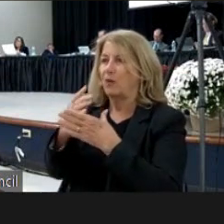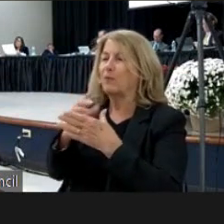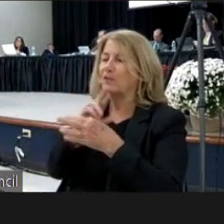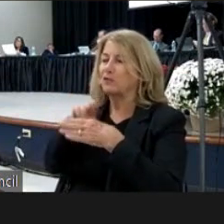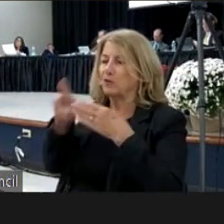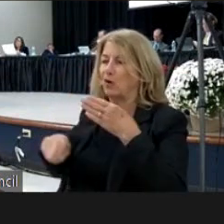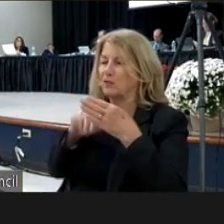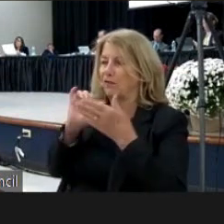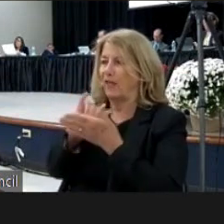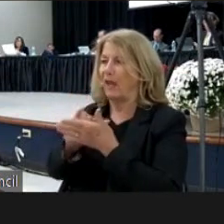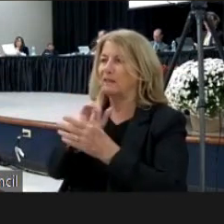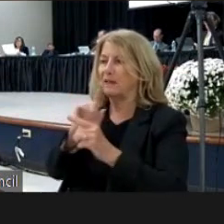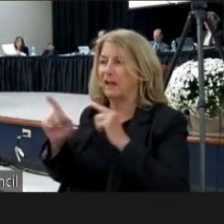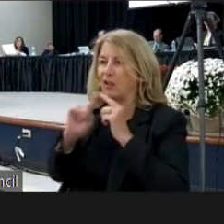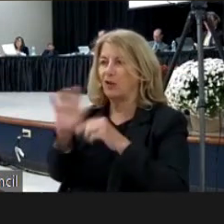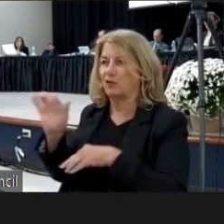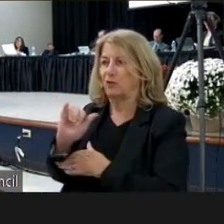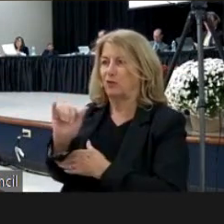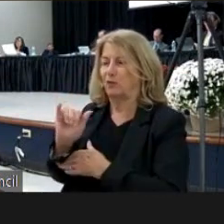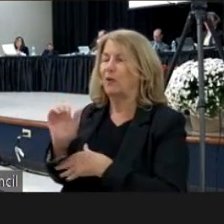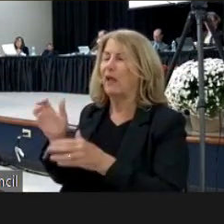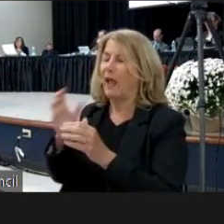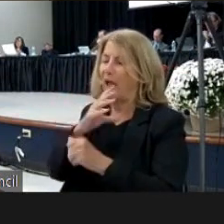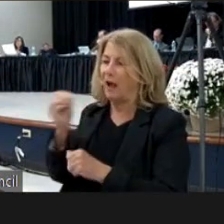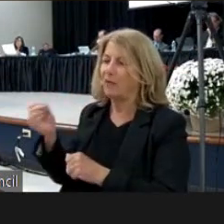are with the restaurants.